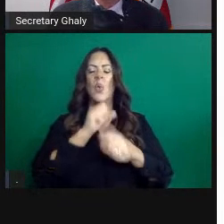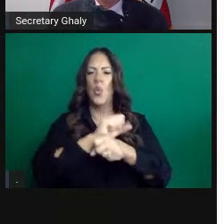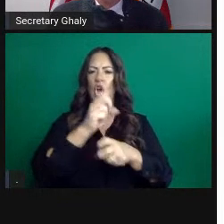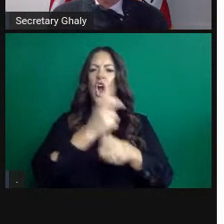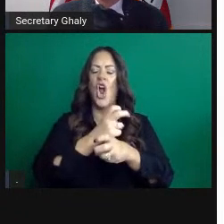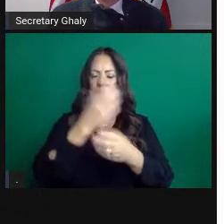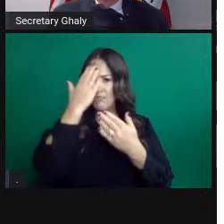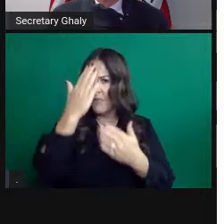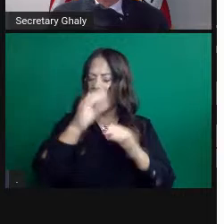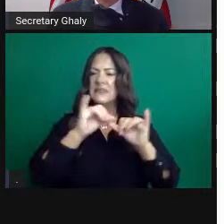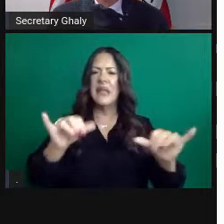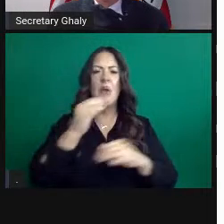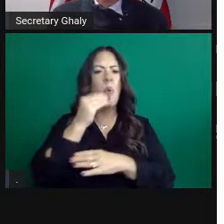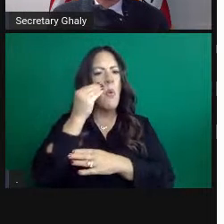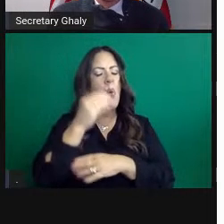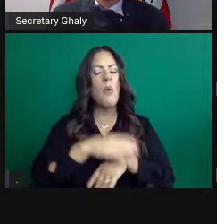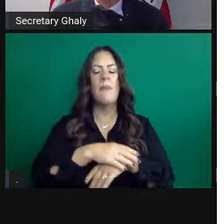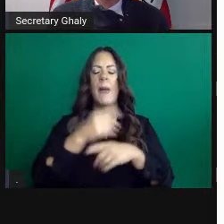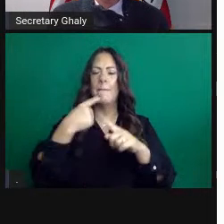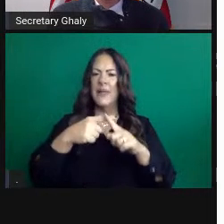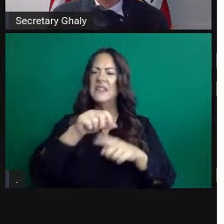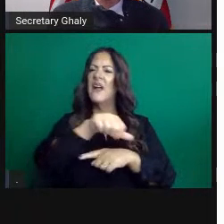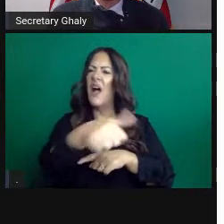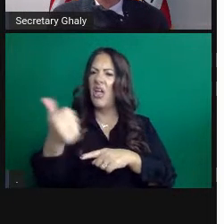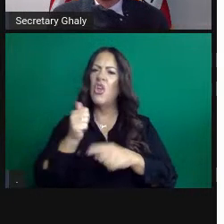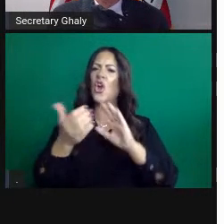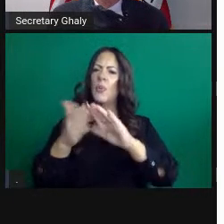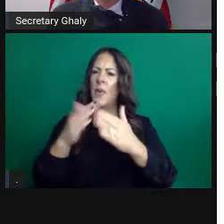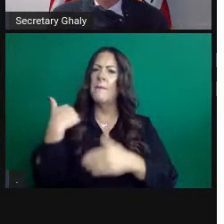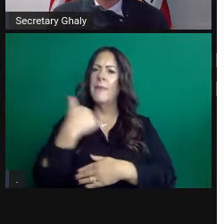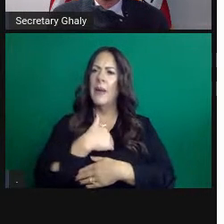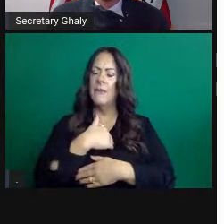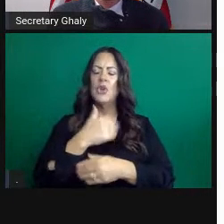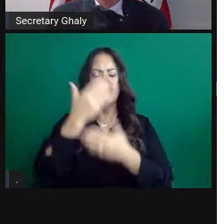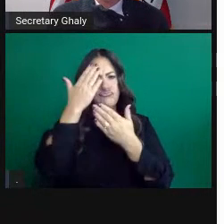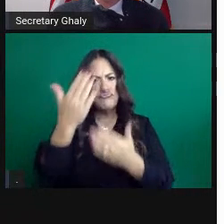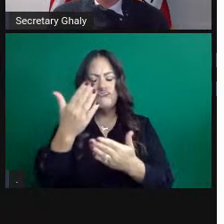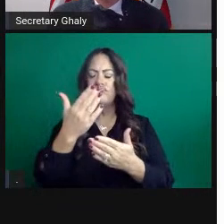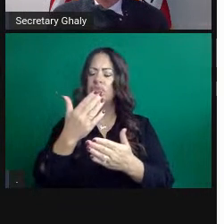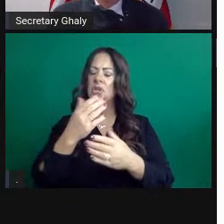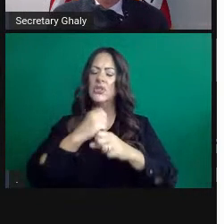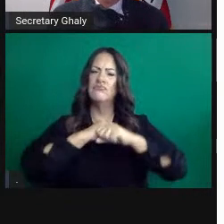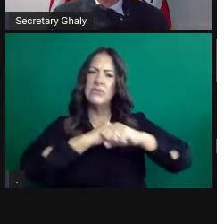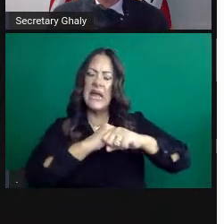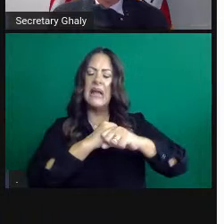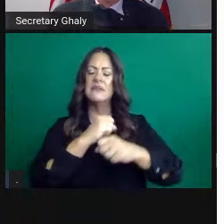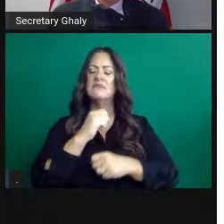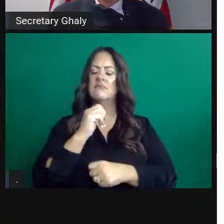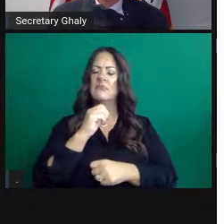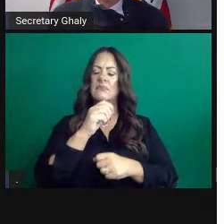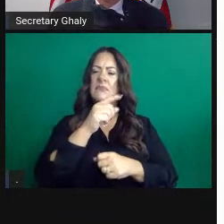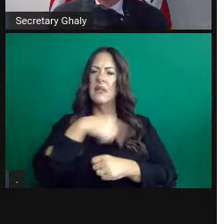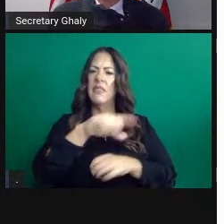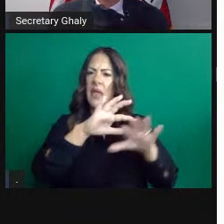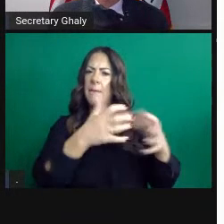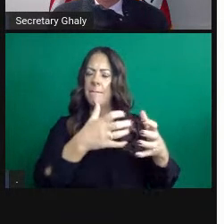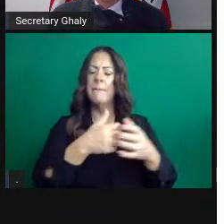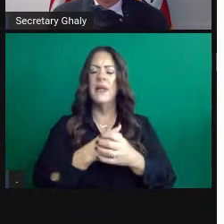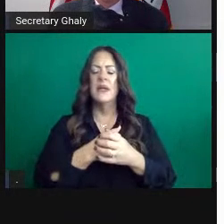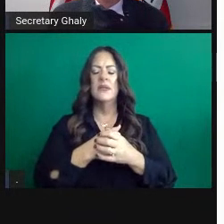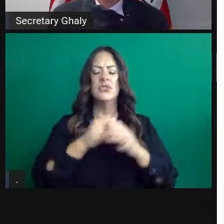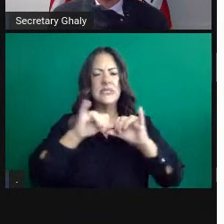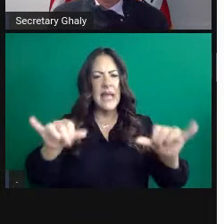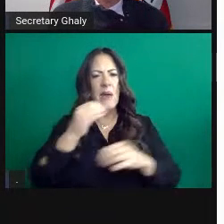the curve and to reduce infections overall and deaths. We know that older and